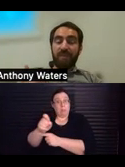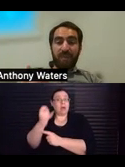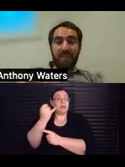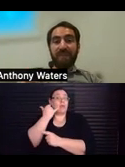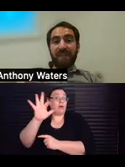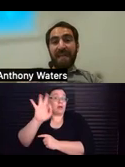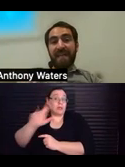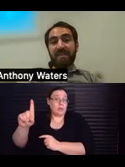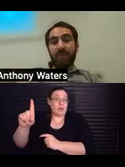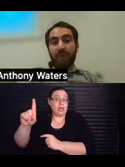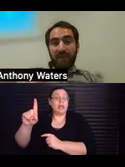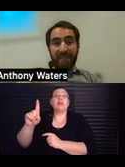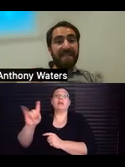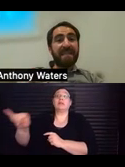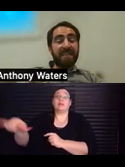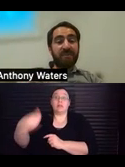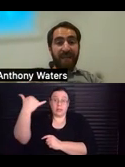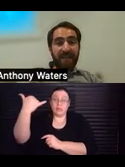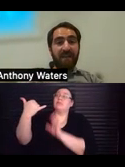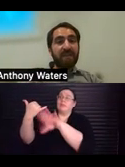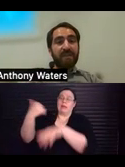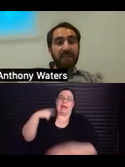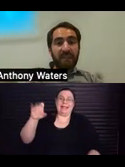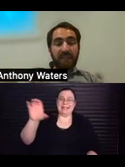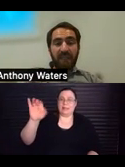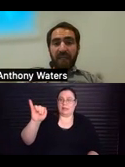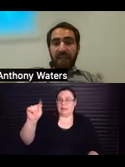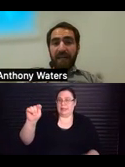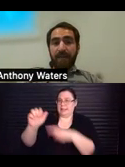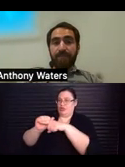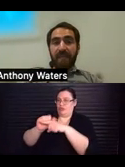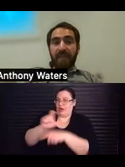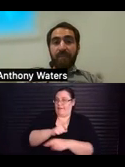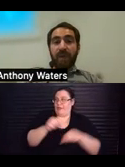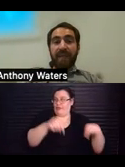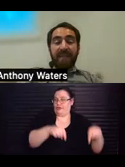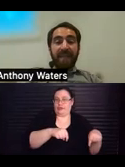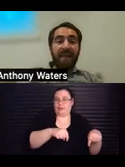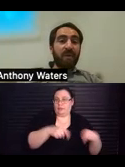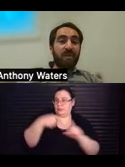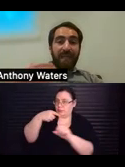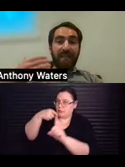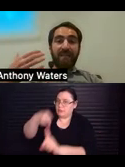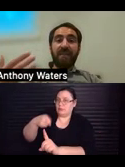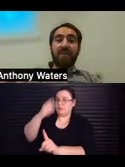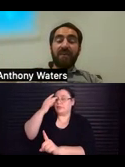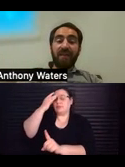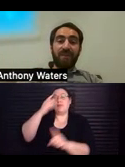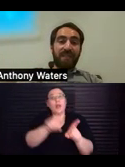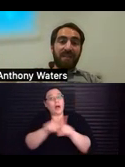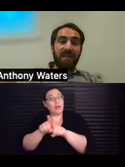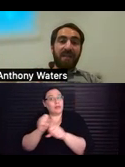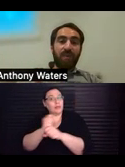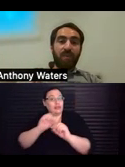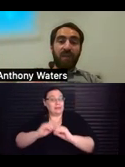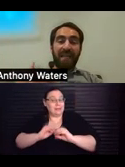I would specifically ask for a CIT trained officer. And I would also make clear, if you